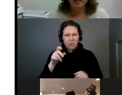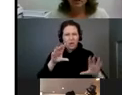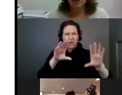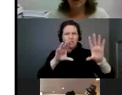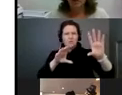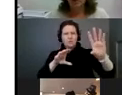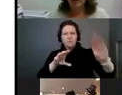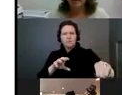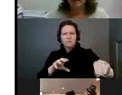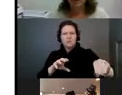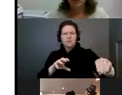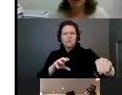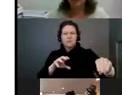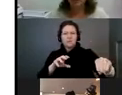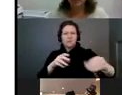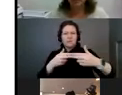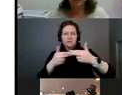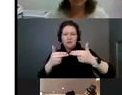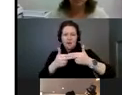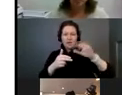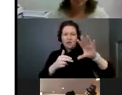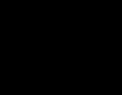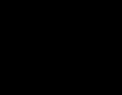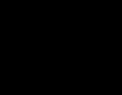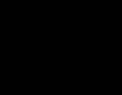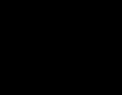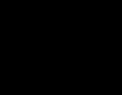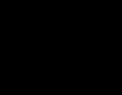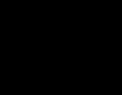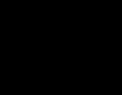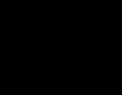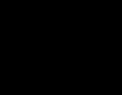and turn off the presentation so we can all see each other.